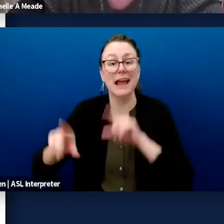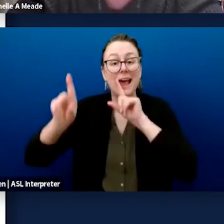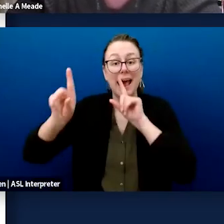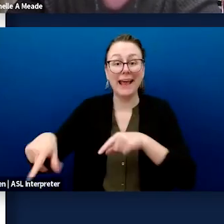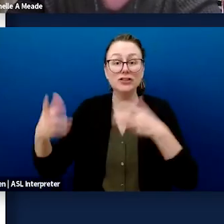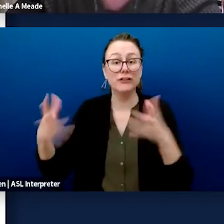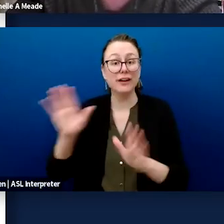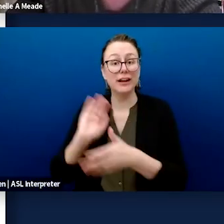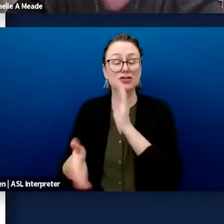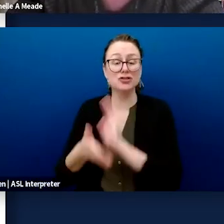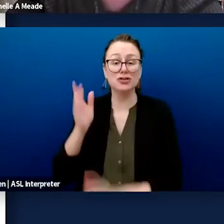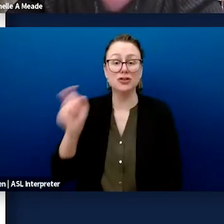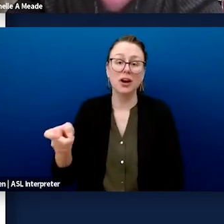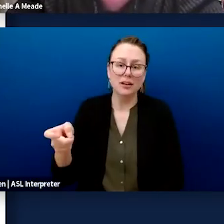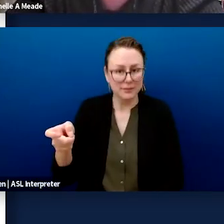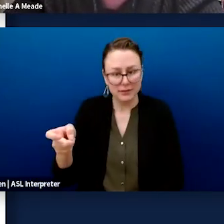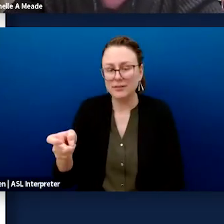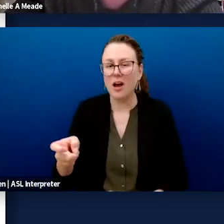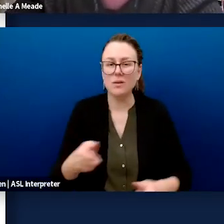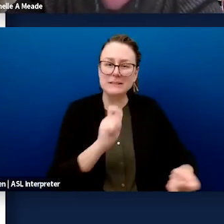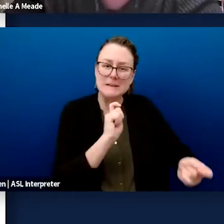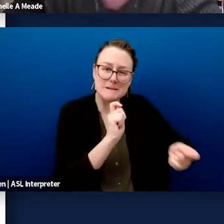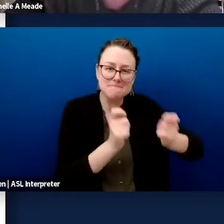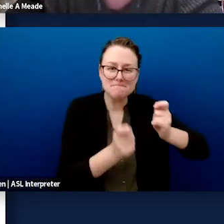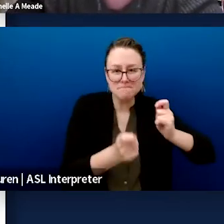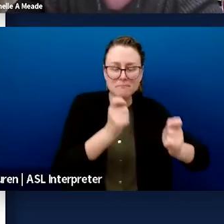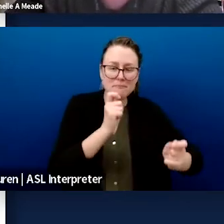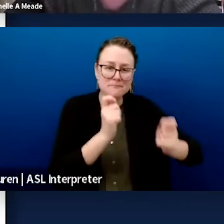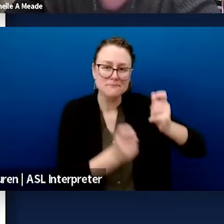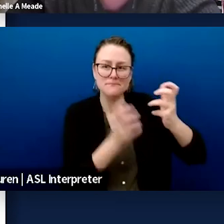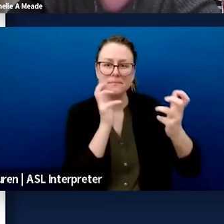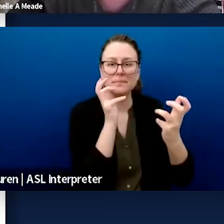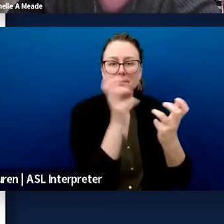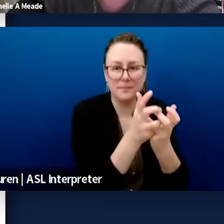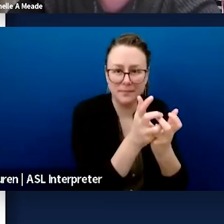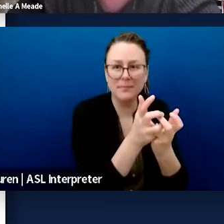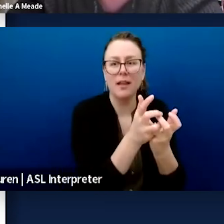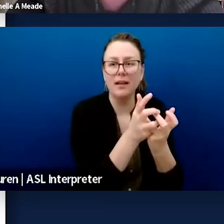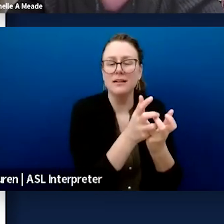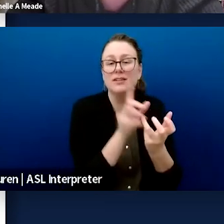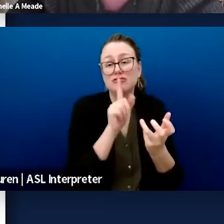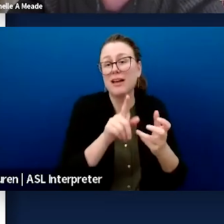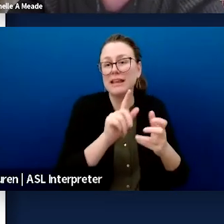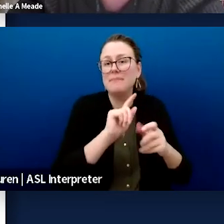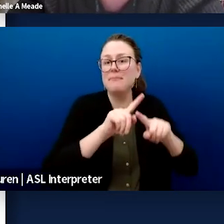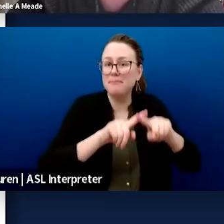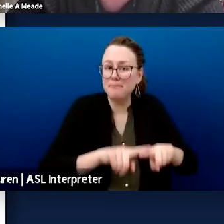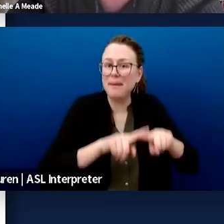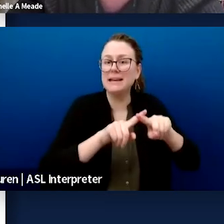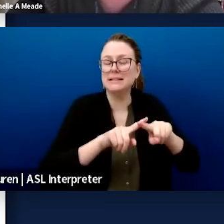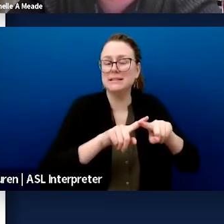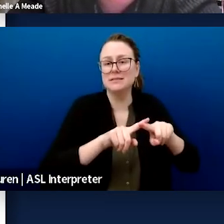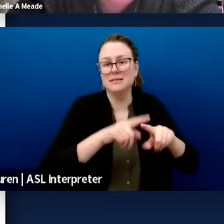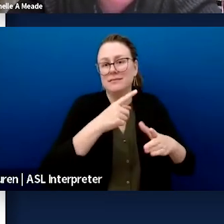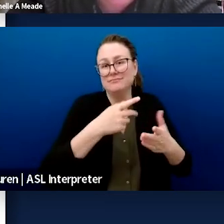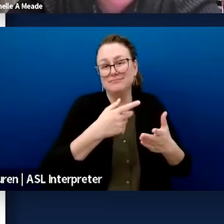and it's one size fits all. It's very much customized and individualized, and based, what you decide or what will